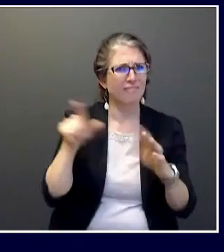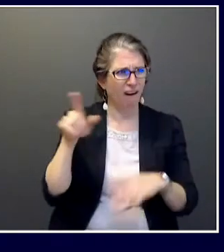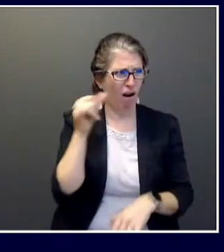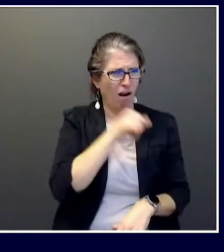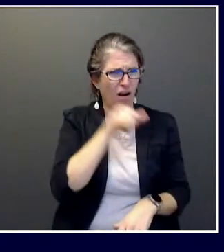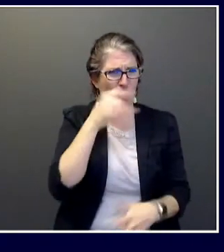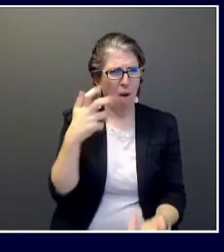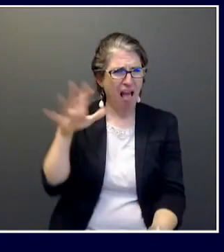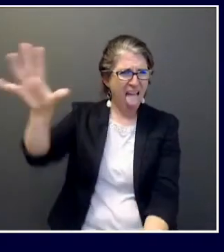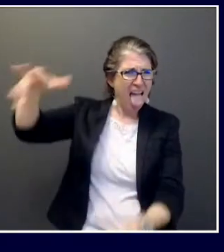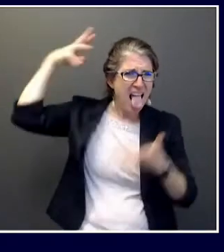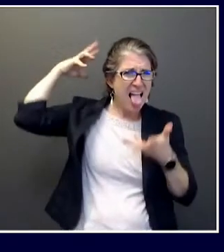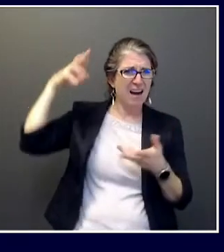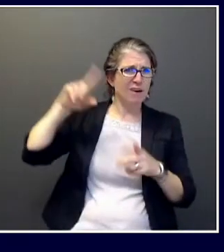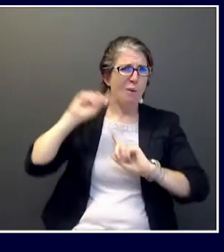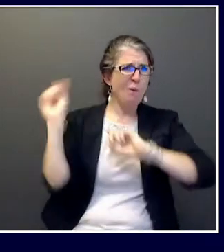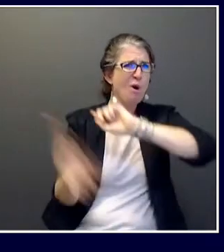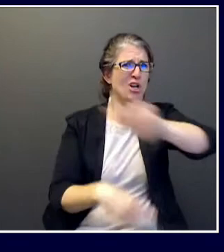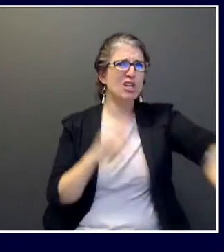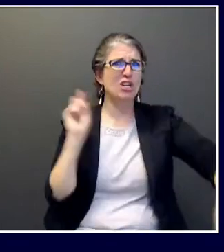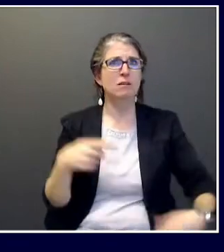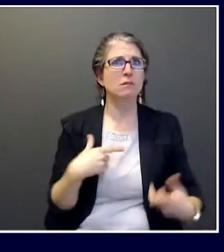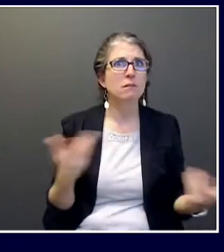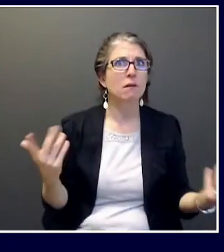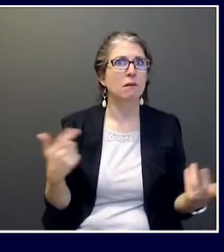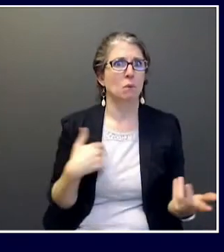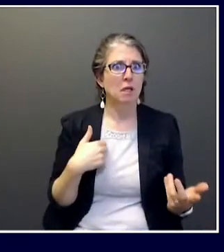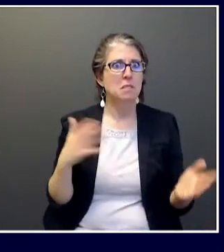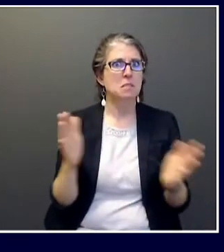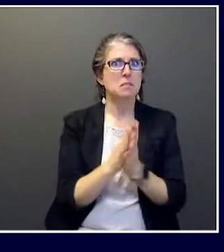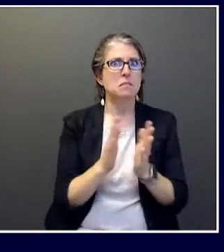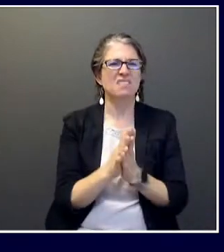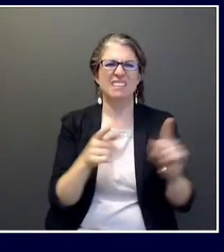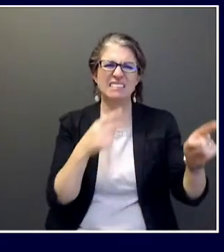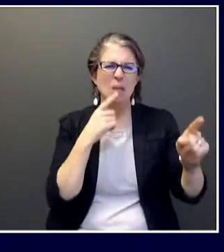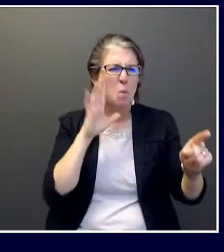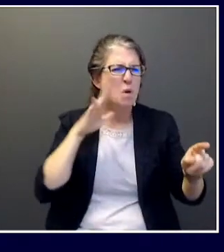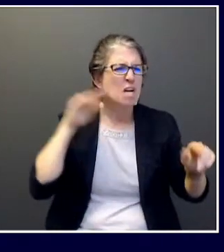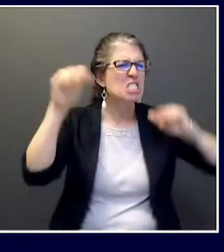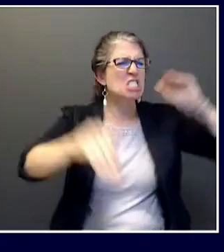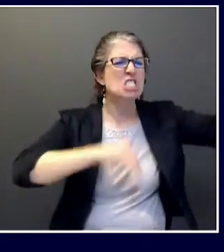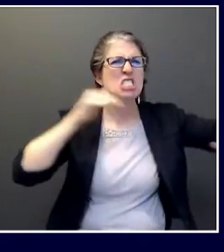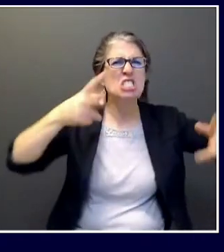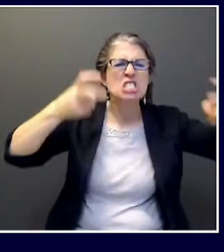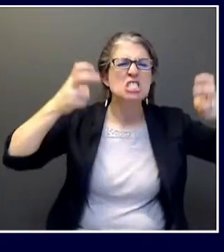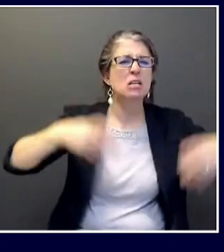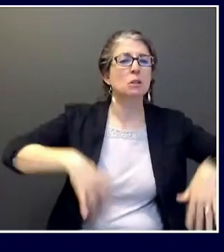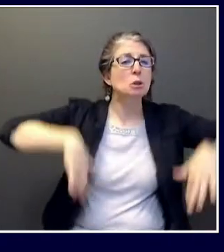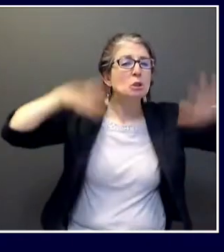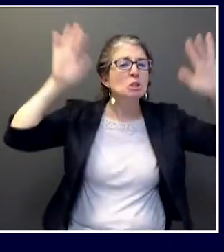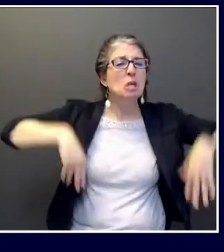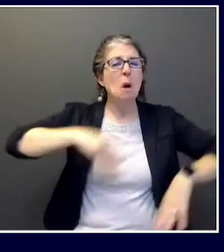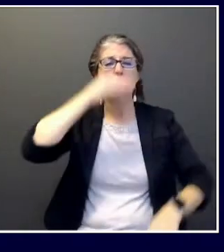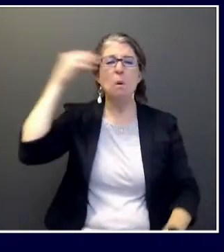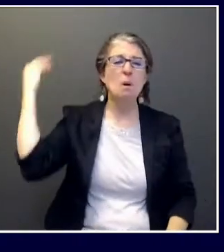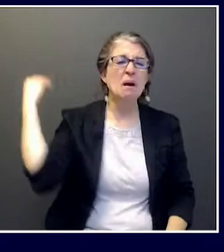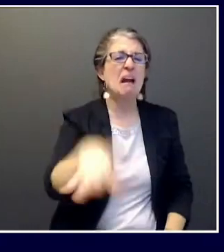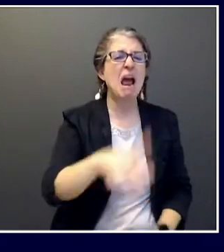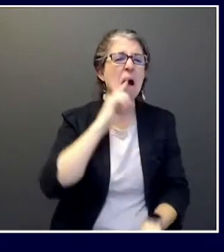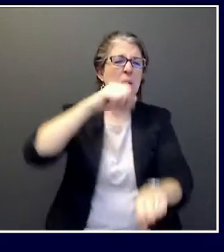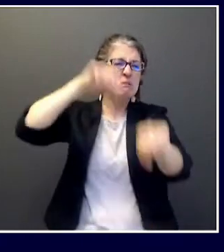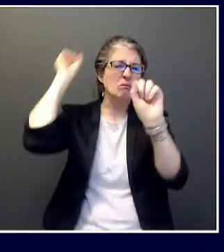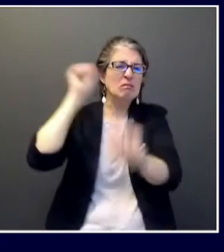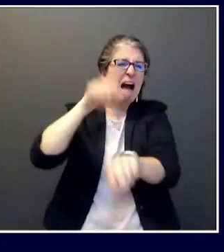county. And at a time of the year when travel was difficult, et cetera, they got the job done. So I don't know that there's